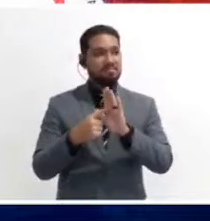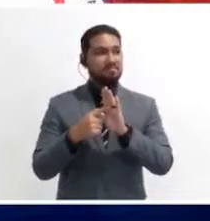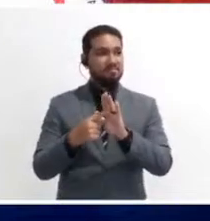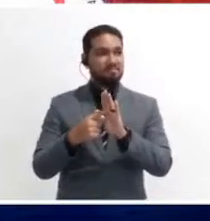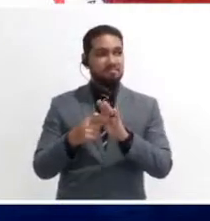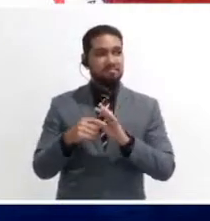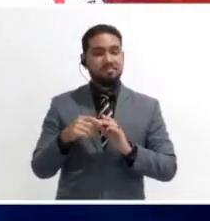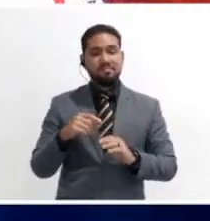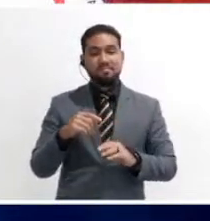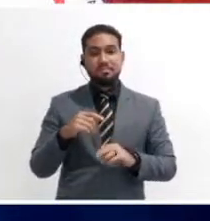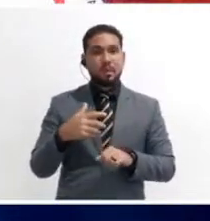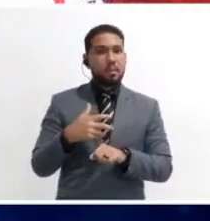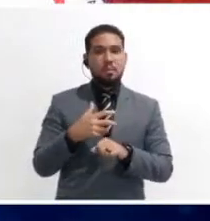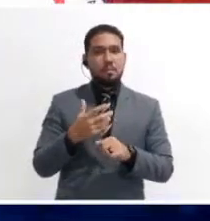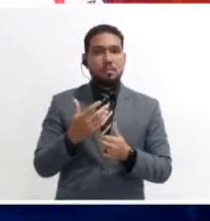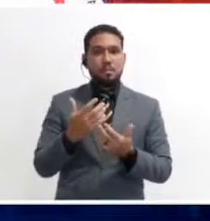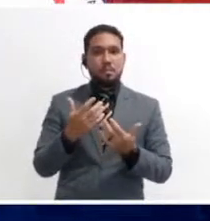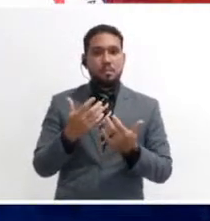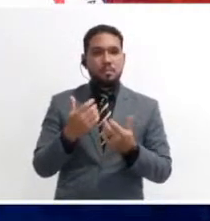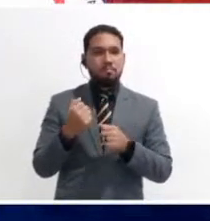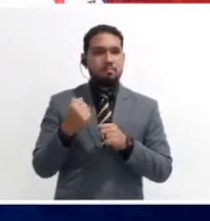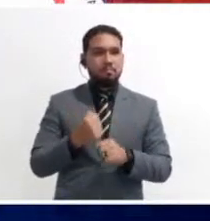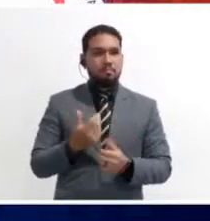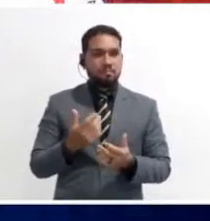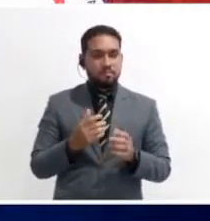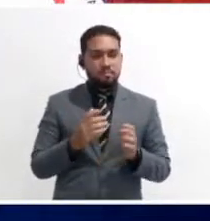again, all on lead frame.